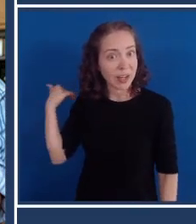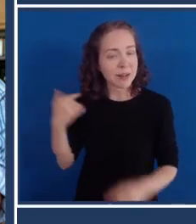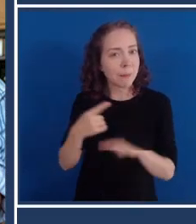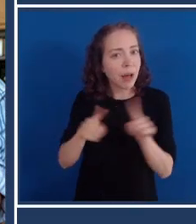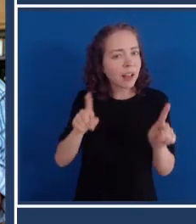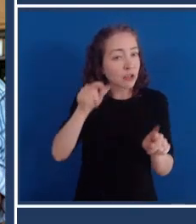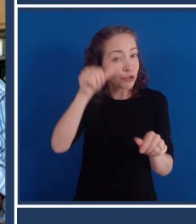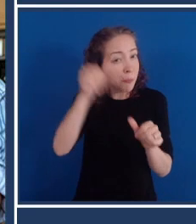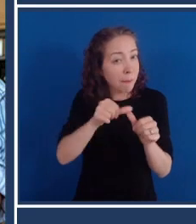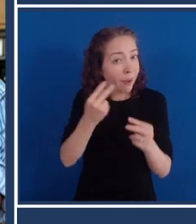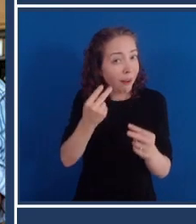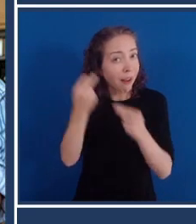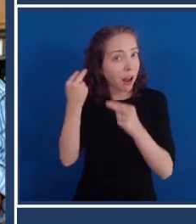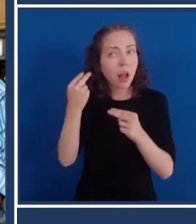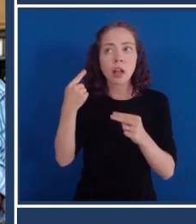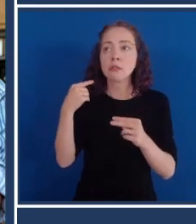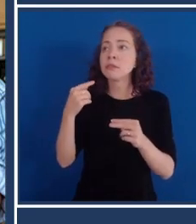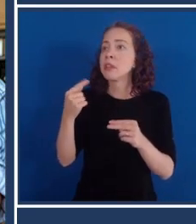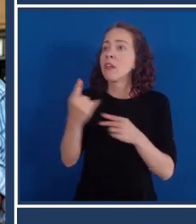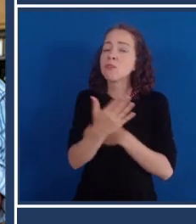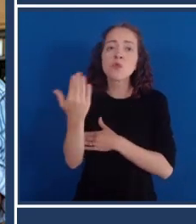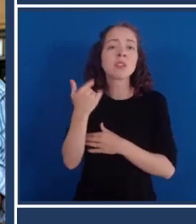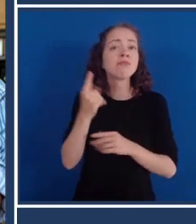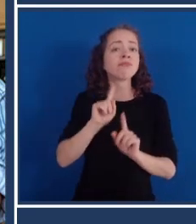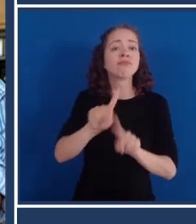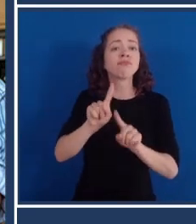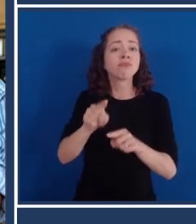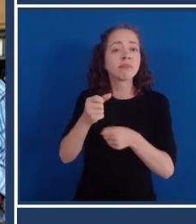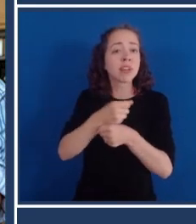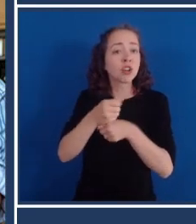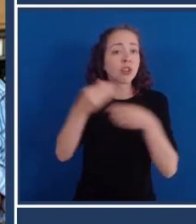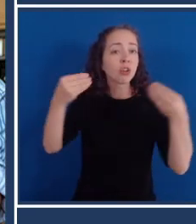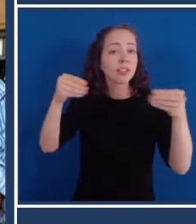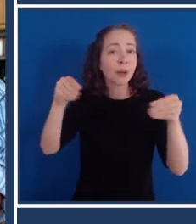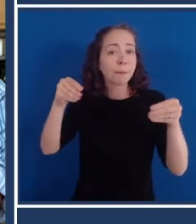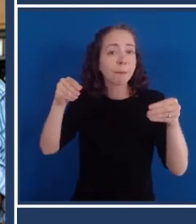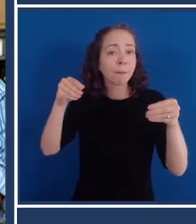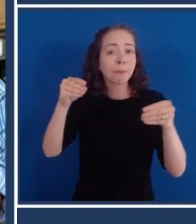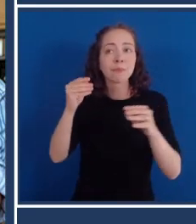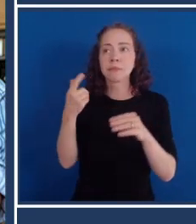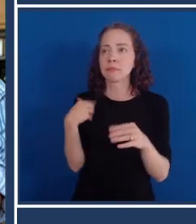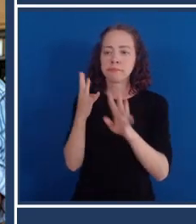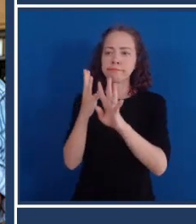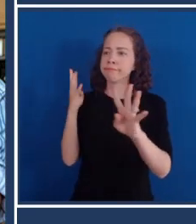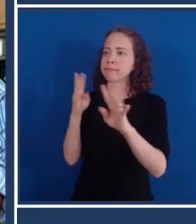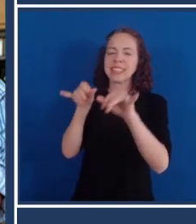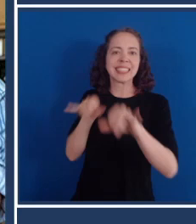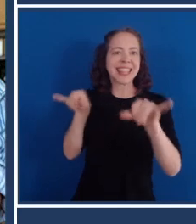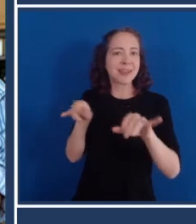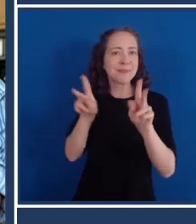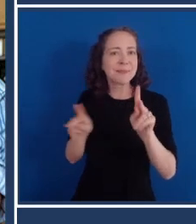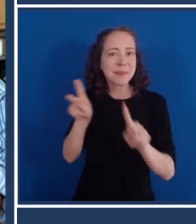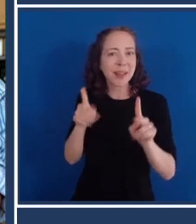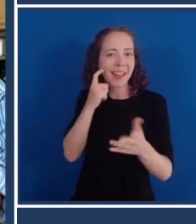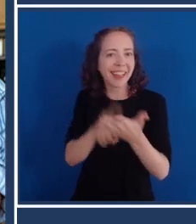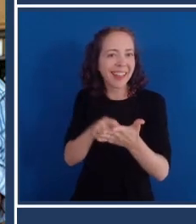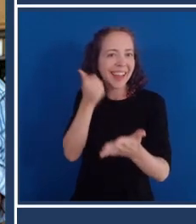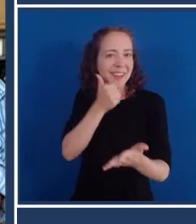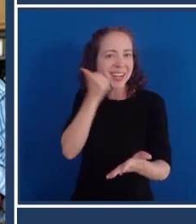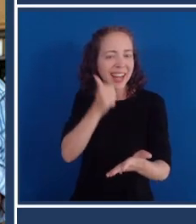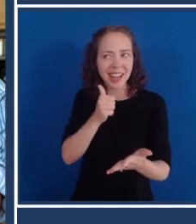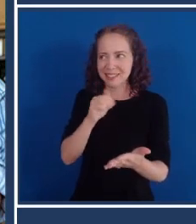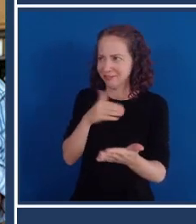morning, observing the same people in the queue because you're there at roughly the same time, never